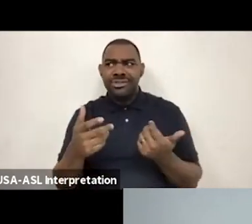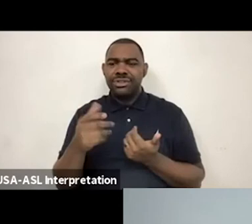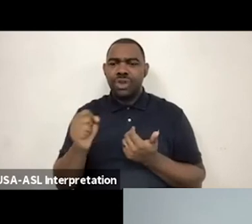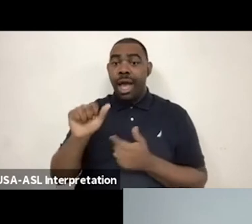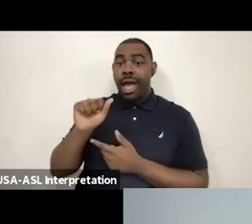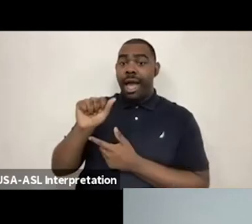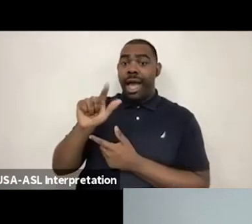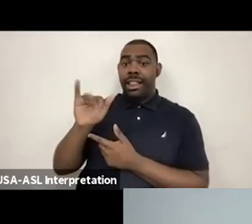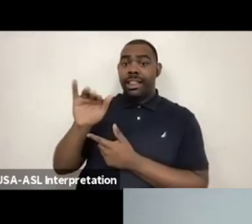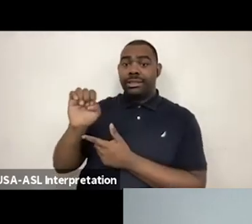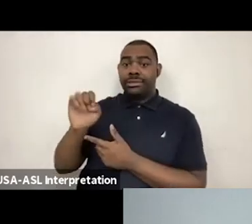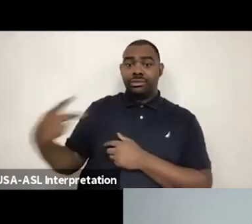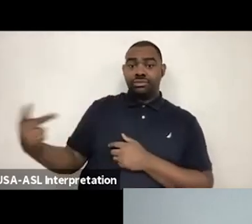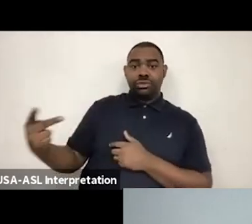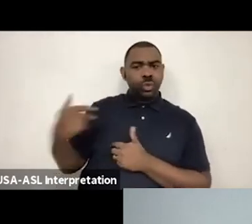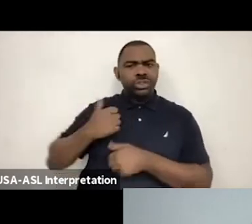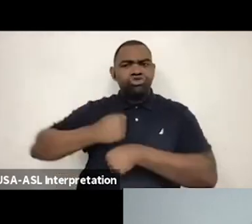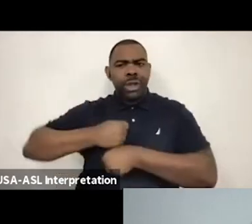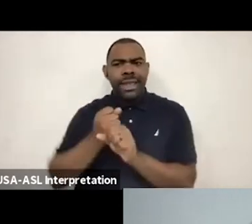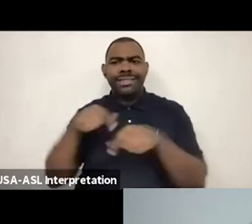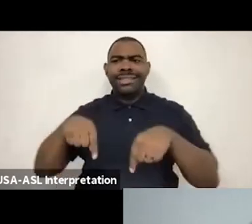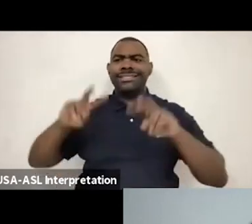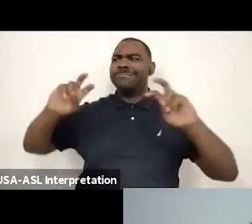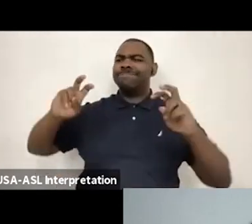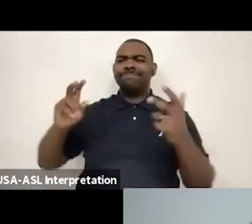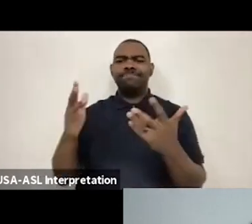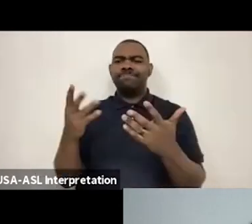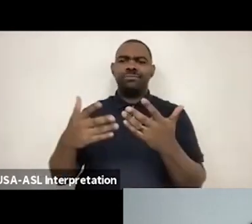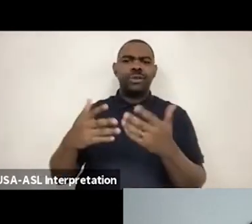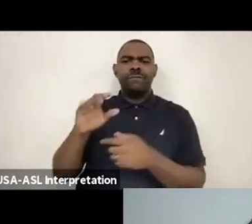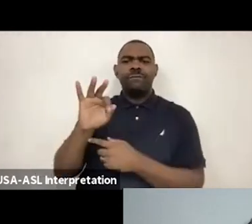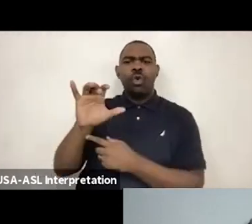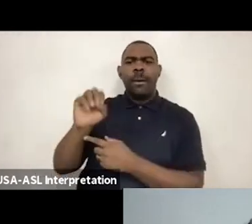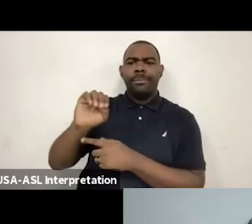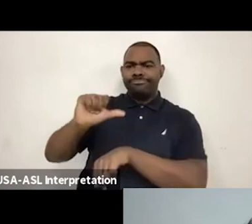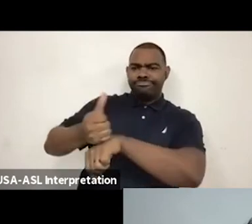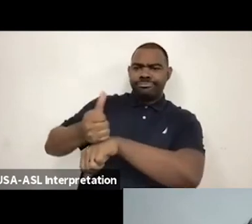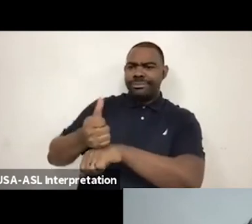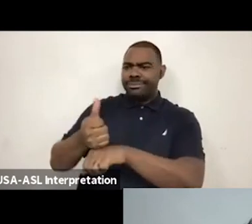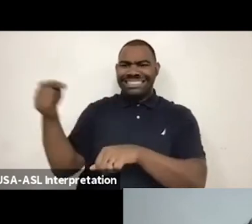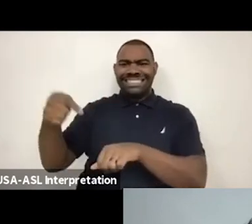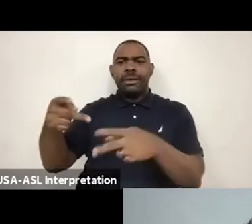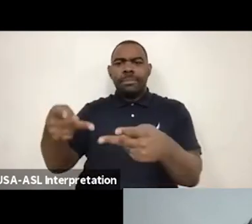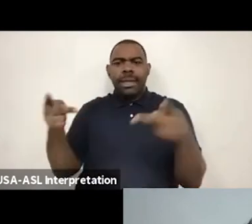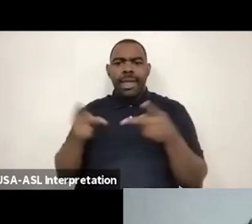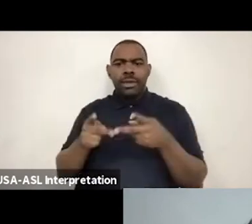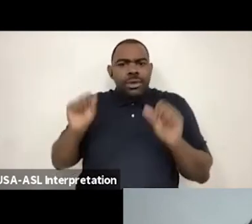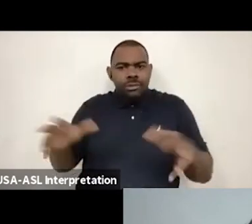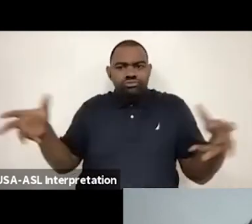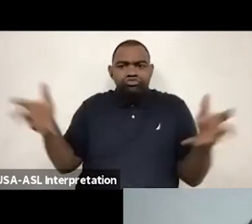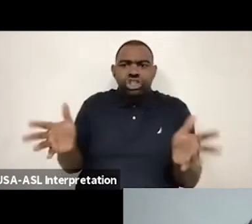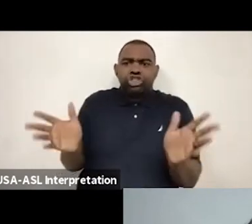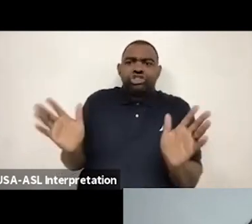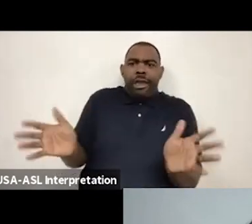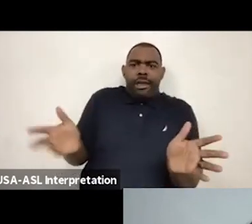And so Alice and I, we had kind of really tried to create this forum just for a place where veterans could come and